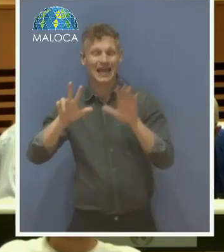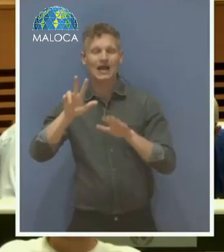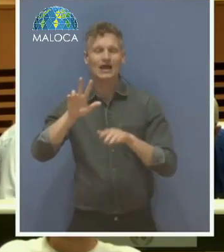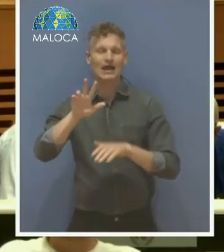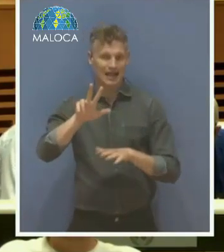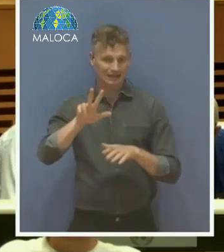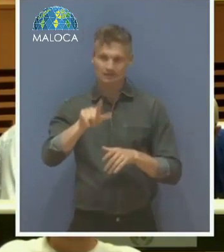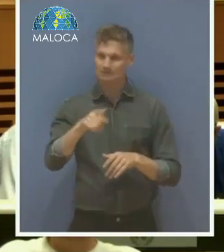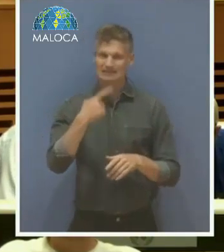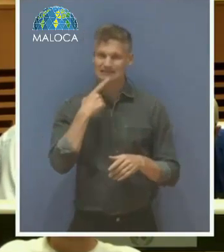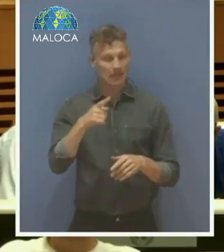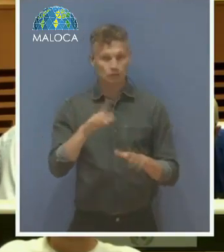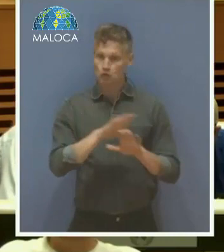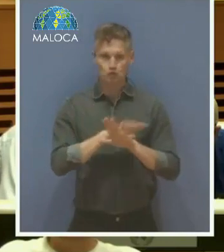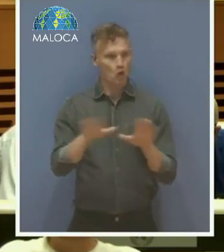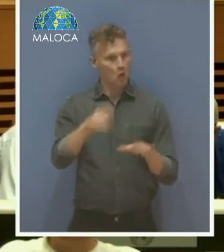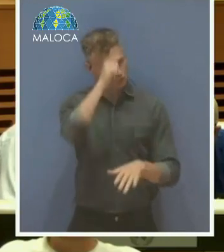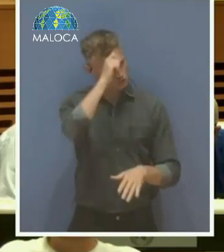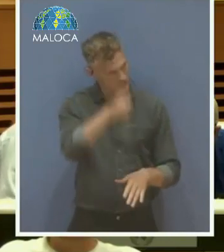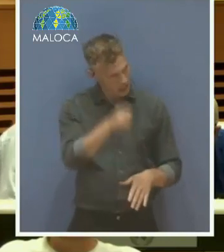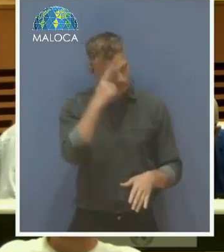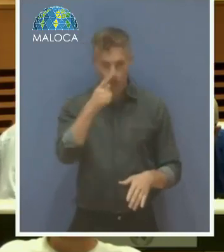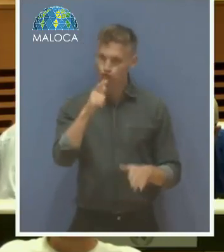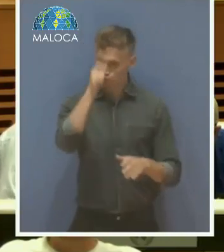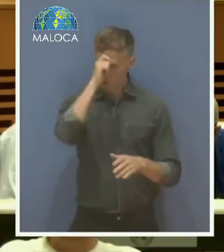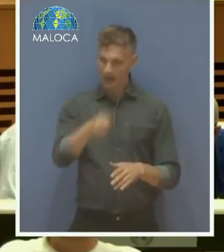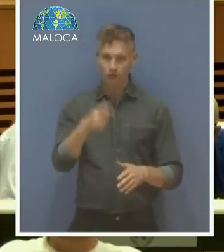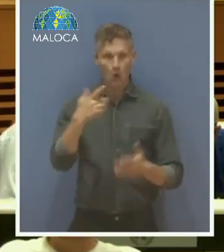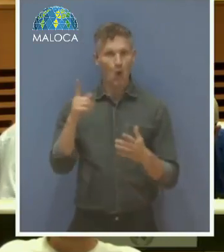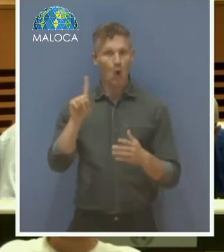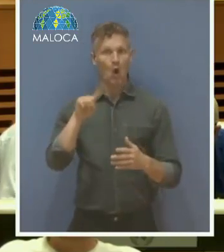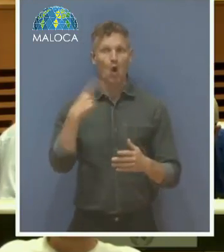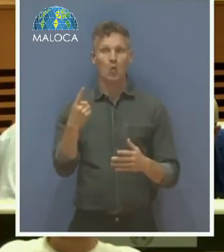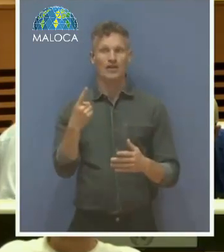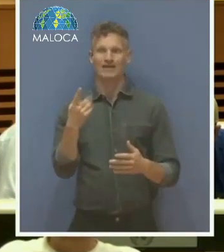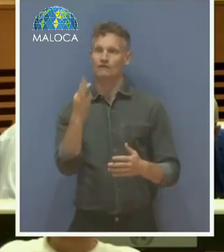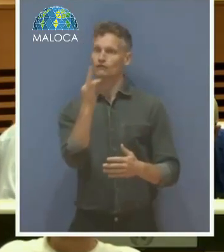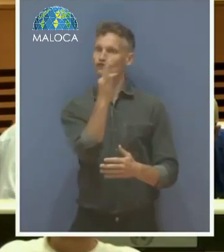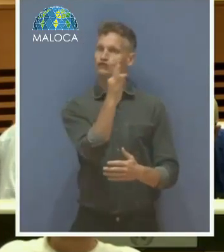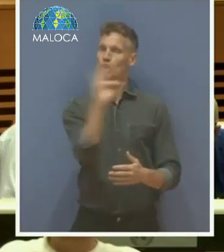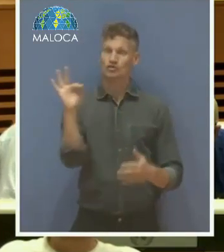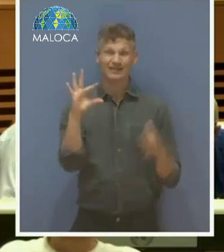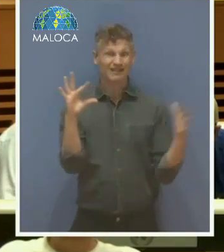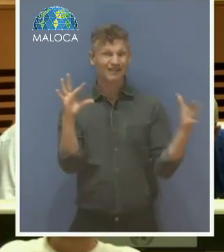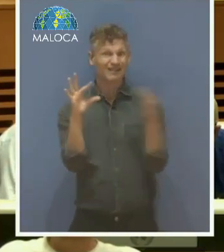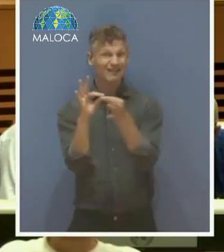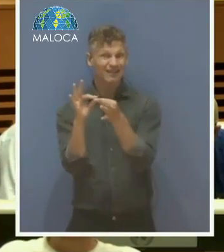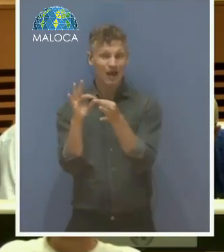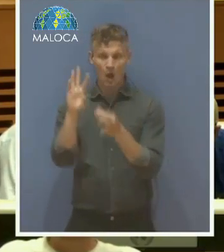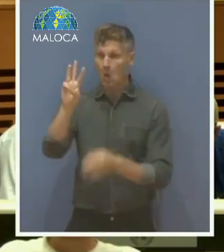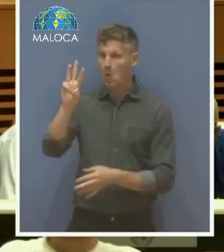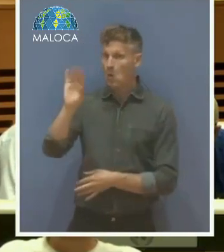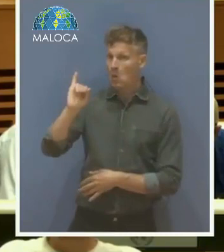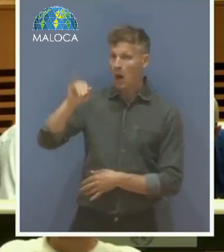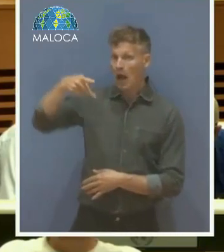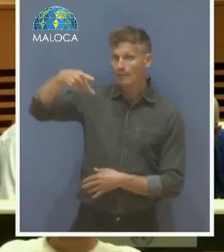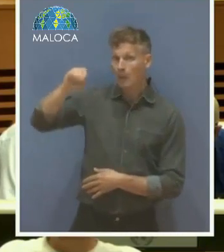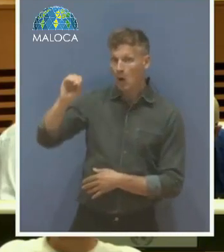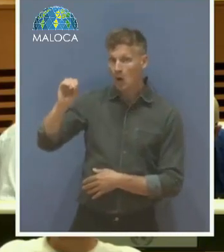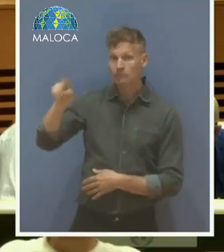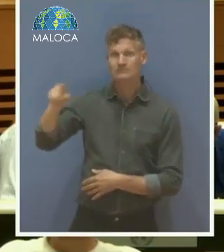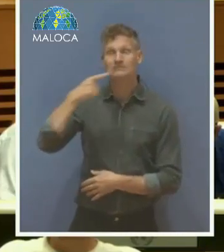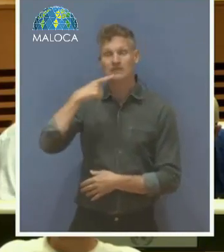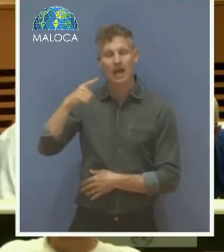people are recognized. This is reflected at the international level in WIPO, where the expression indigenous peoples continues to be in